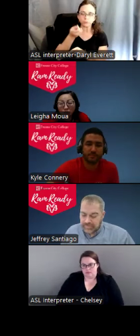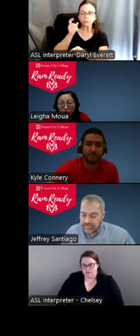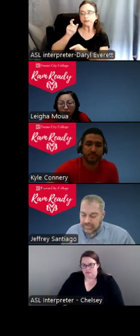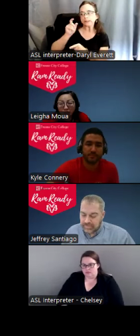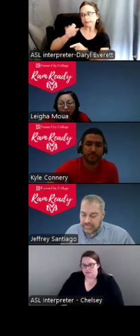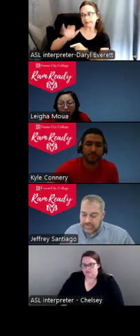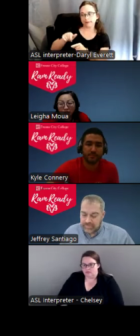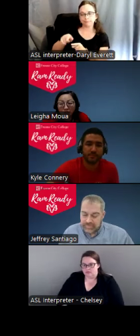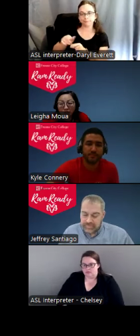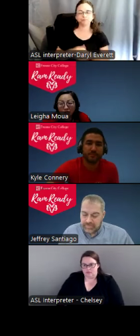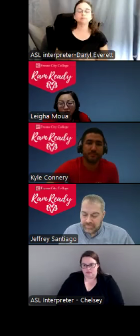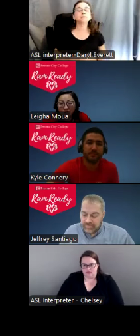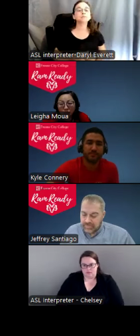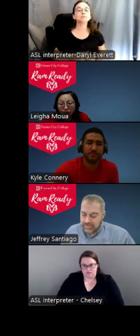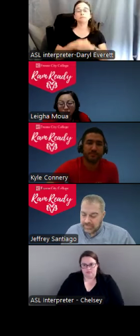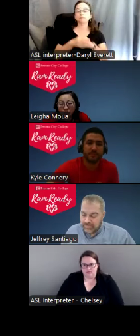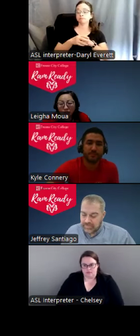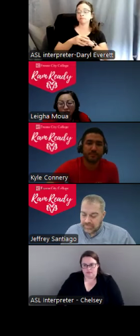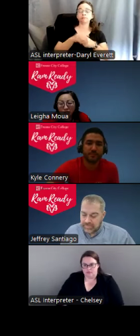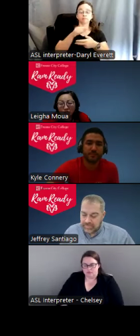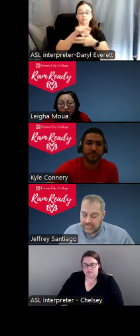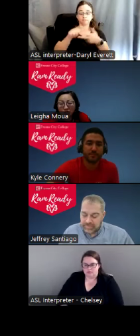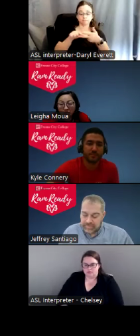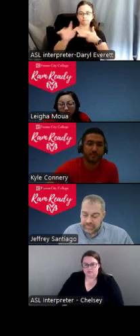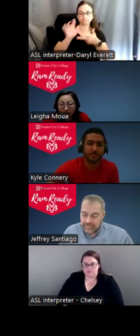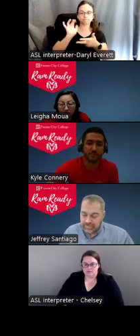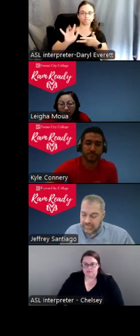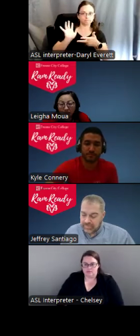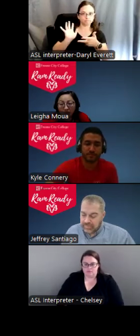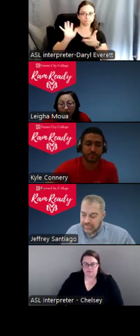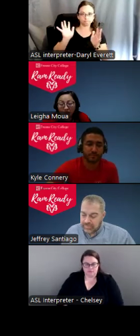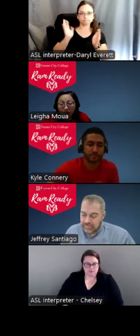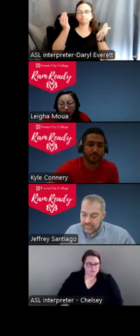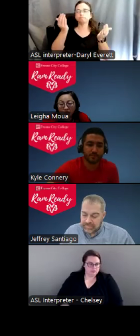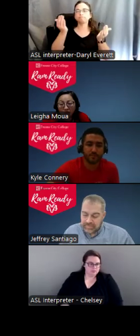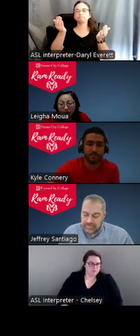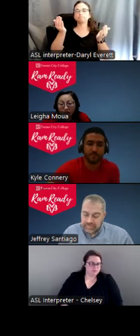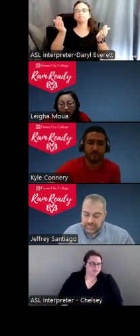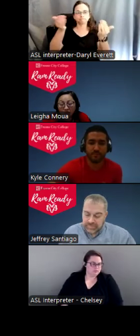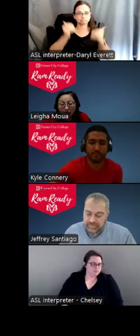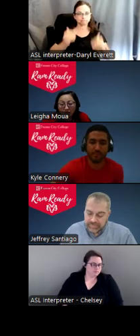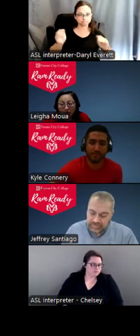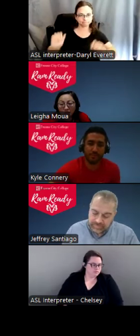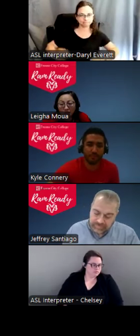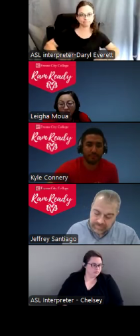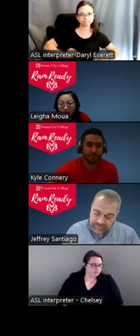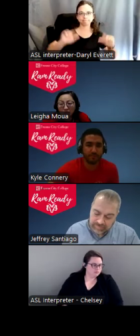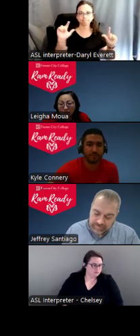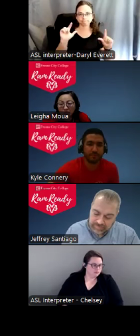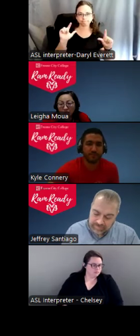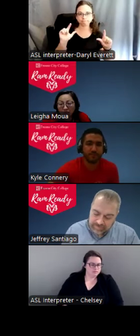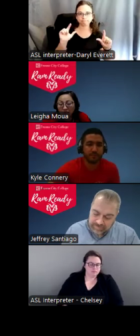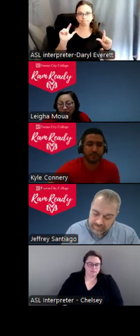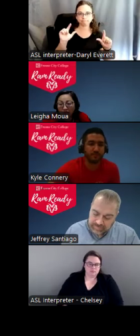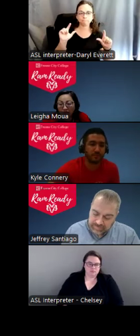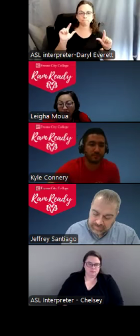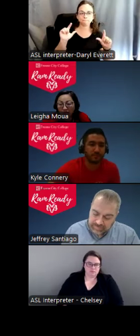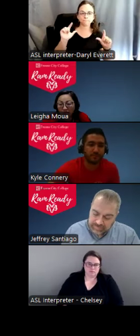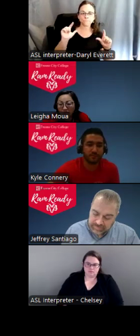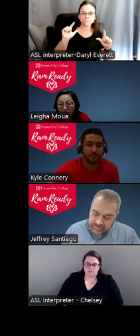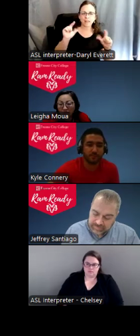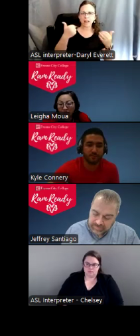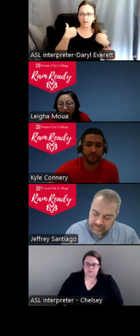your appointment type, it's going to bring you to the next screen, and it's going to indicate the times